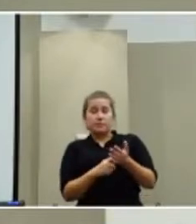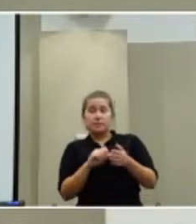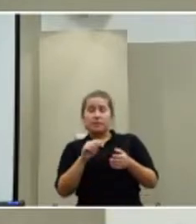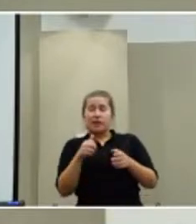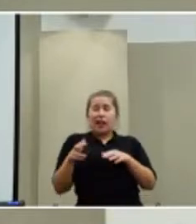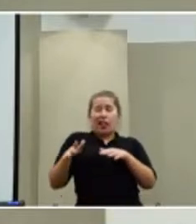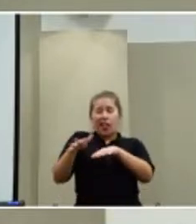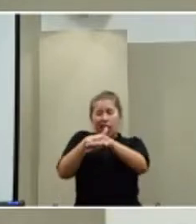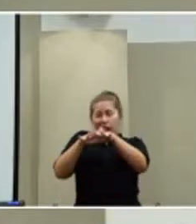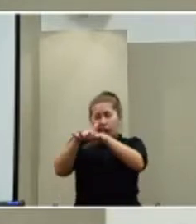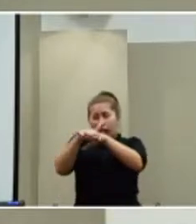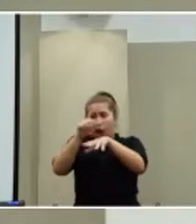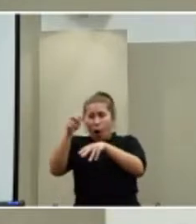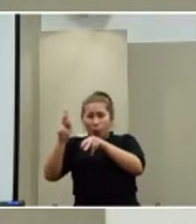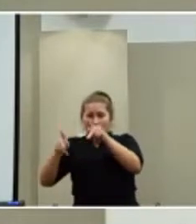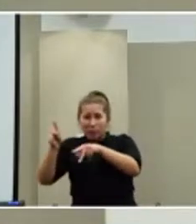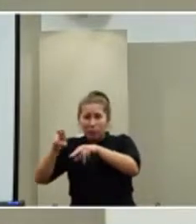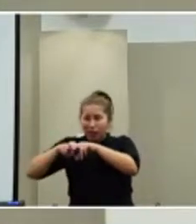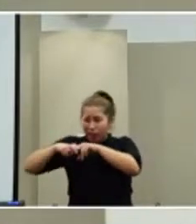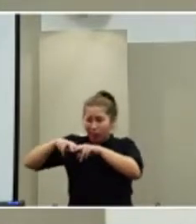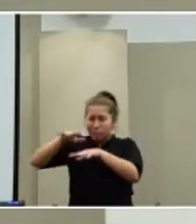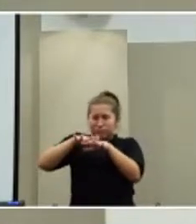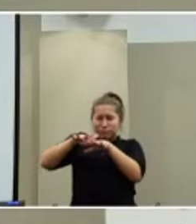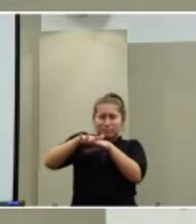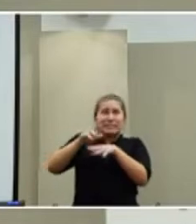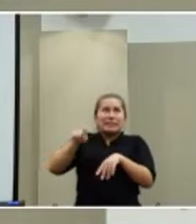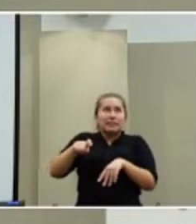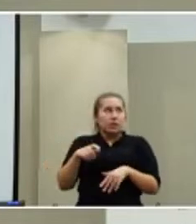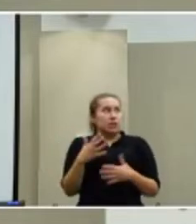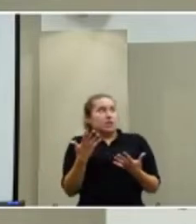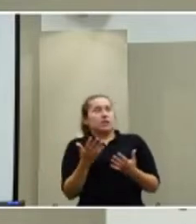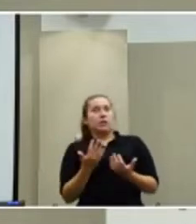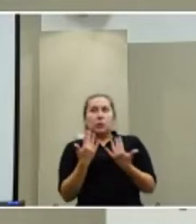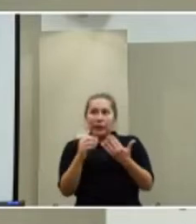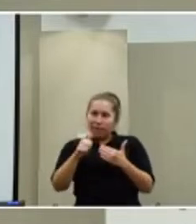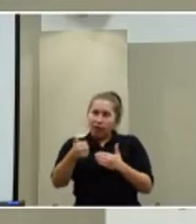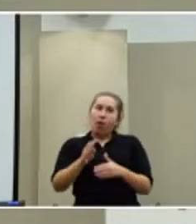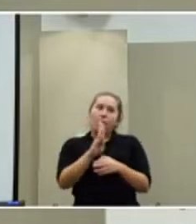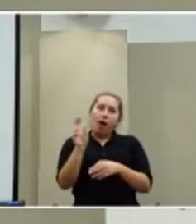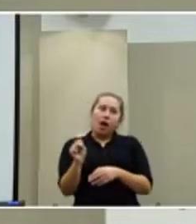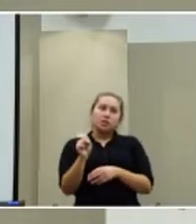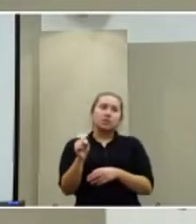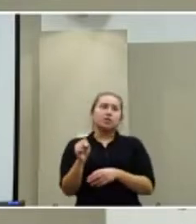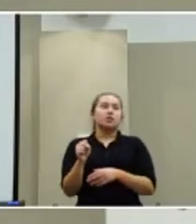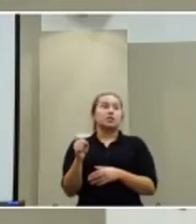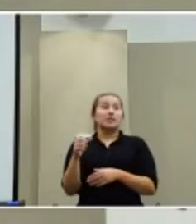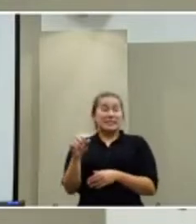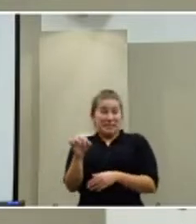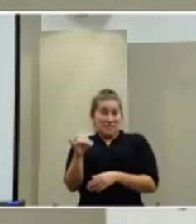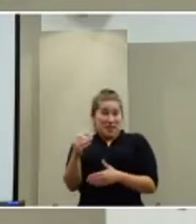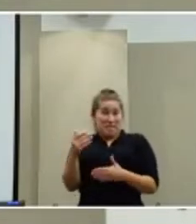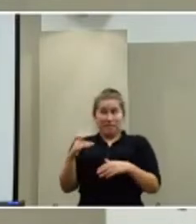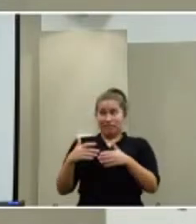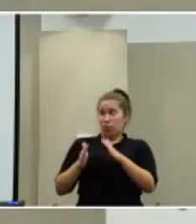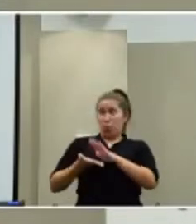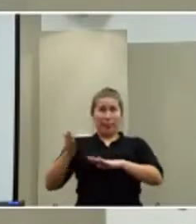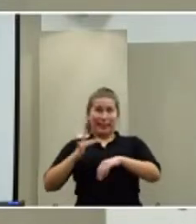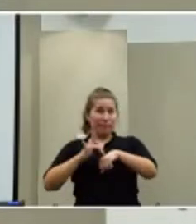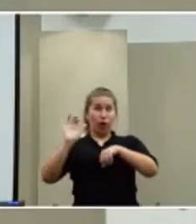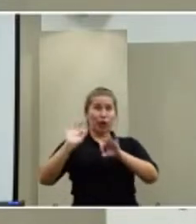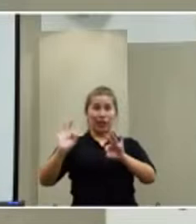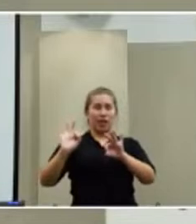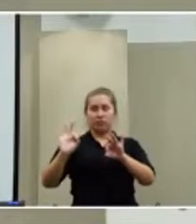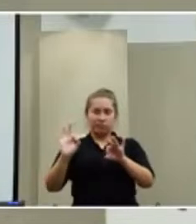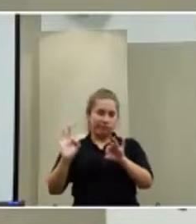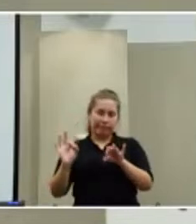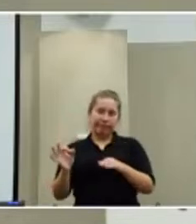passengers, causing me to wait for another one, even if I leave my home early.